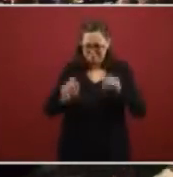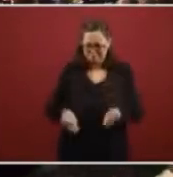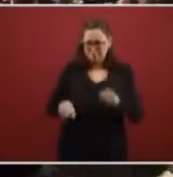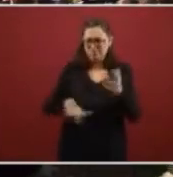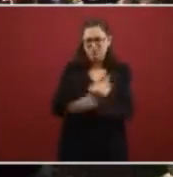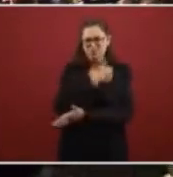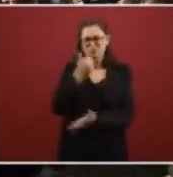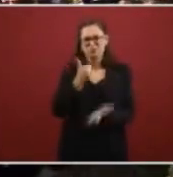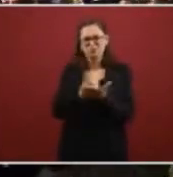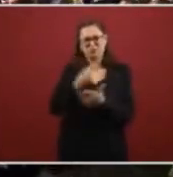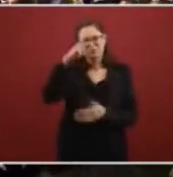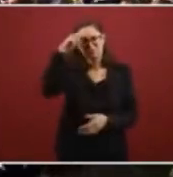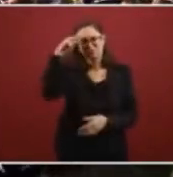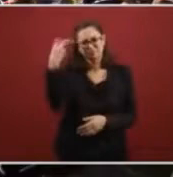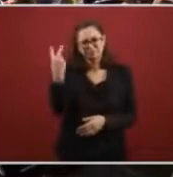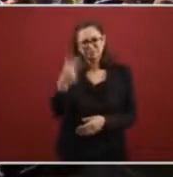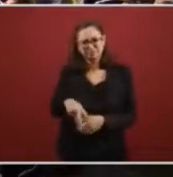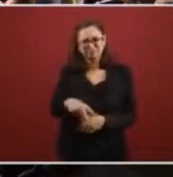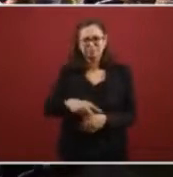Here in the city of Mexico.